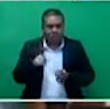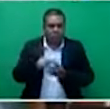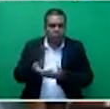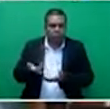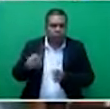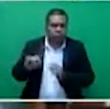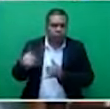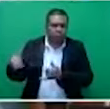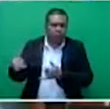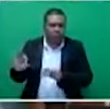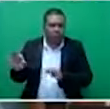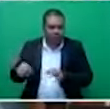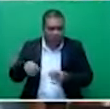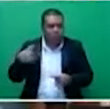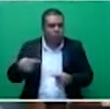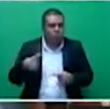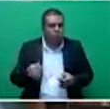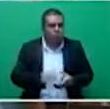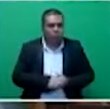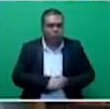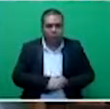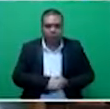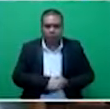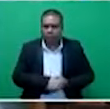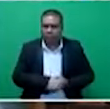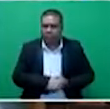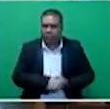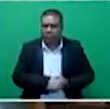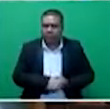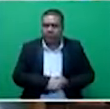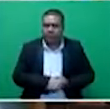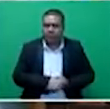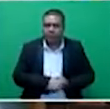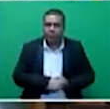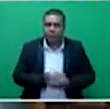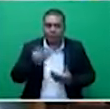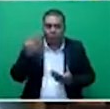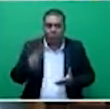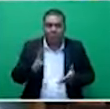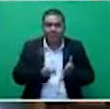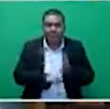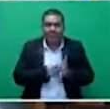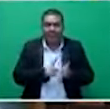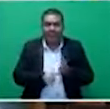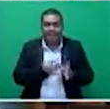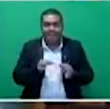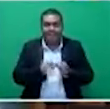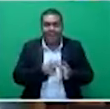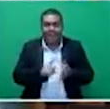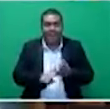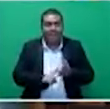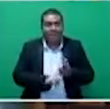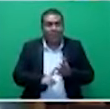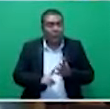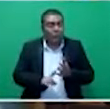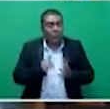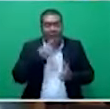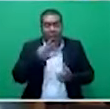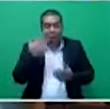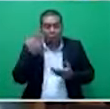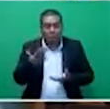spite of the facts. Mr. Speaker, sir, Honourable Lalam Balawu and Honourable Prasad, if Fiji, Mr. Speaker,